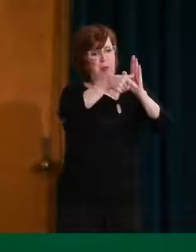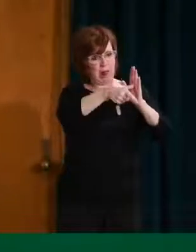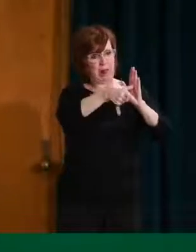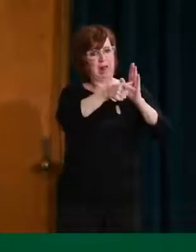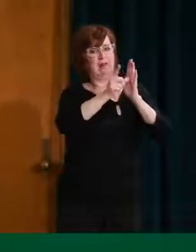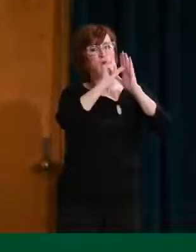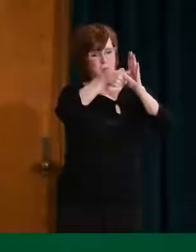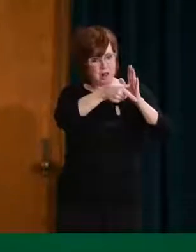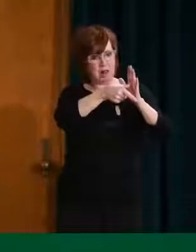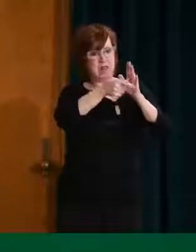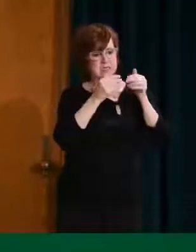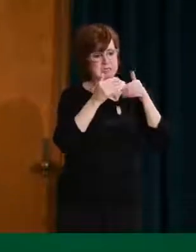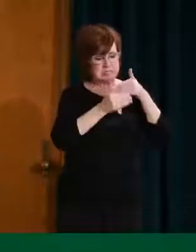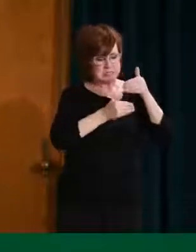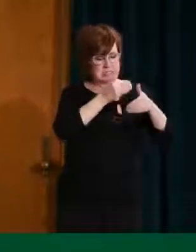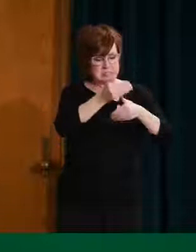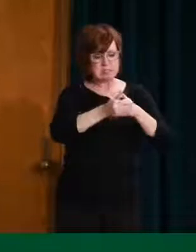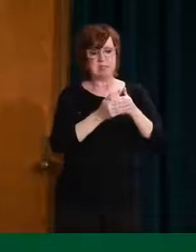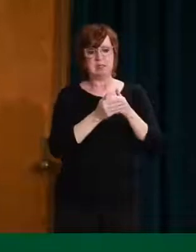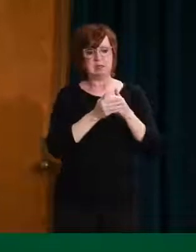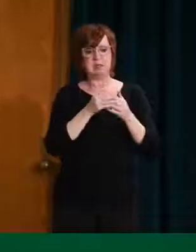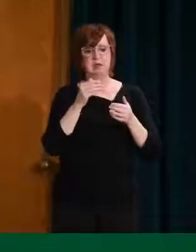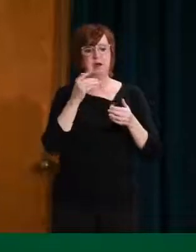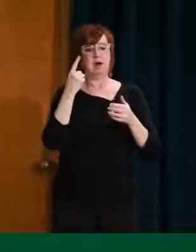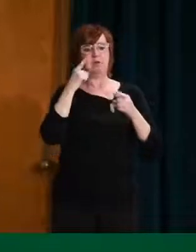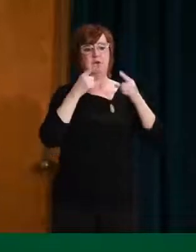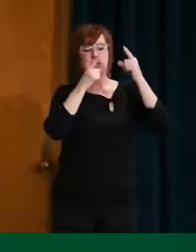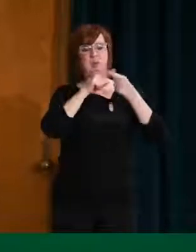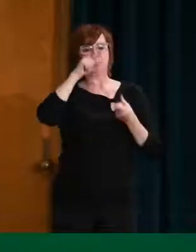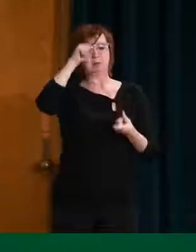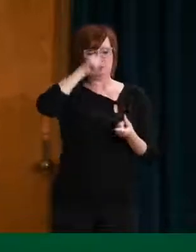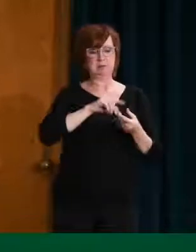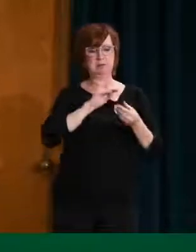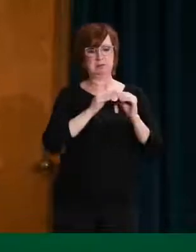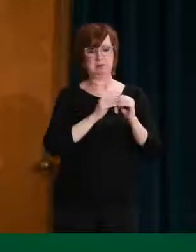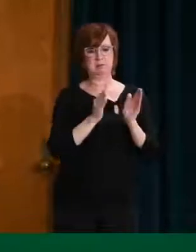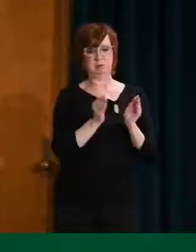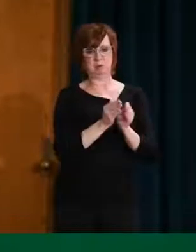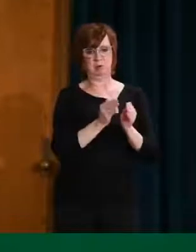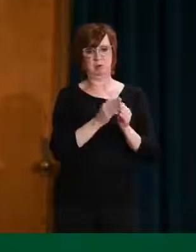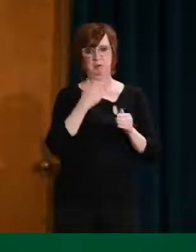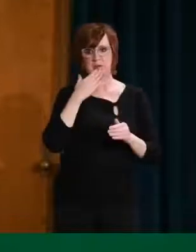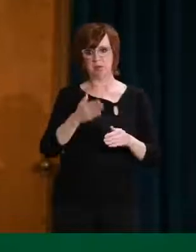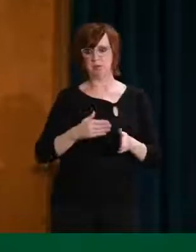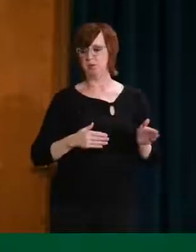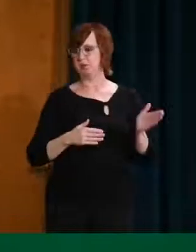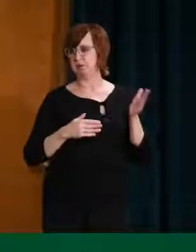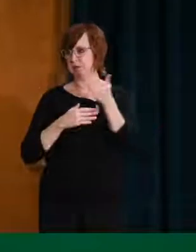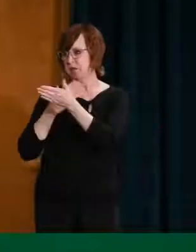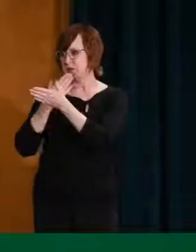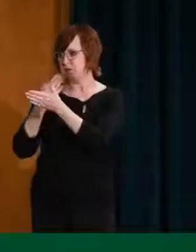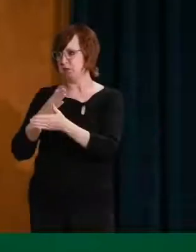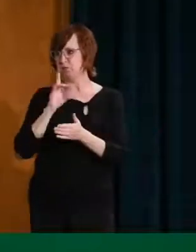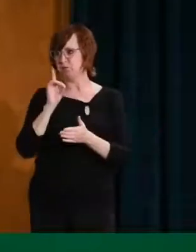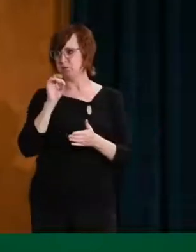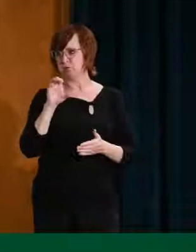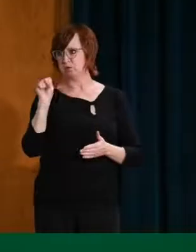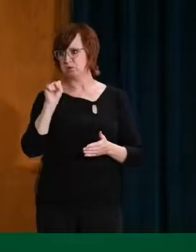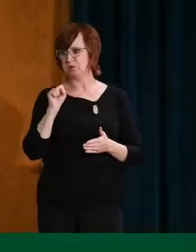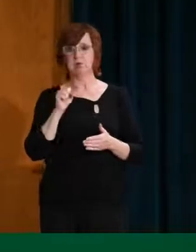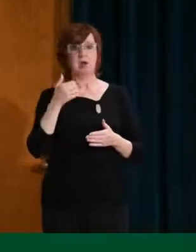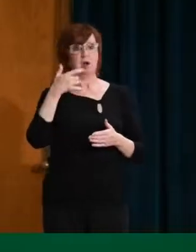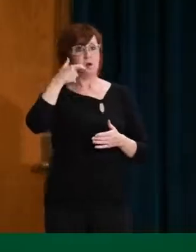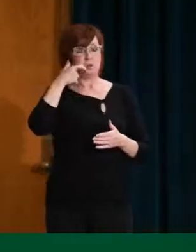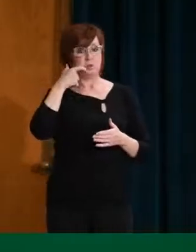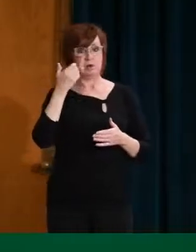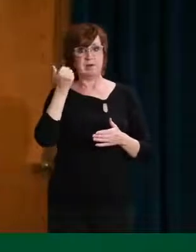as we can in terms of our daily case numbers. Thank you. Thanks very much, Doctor. Operator, do we have a first